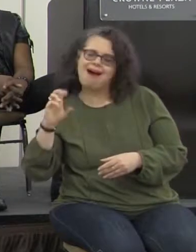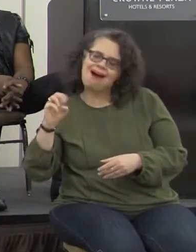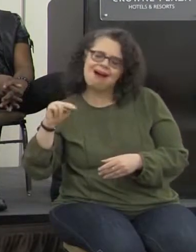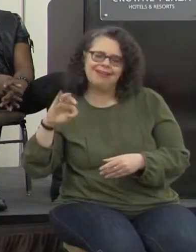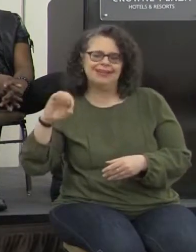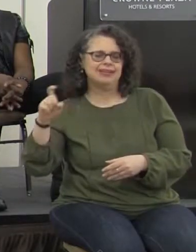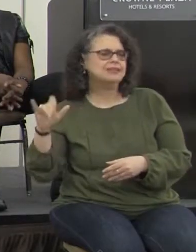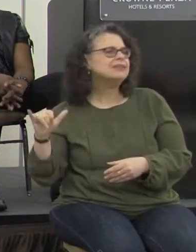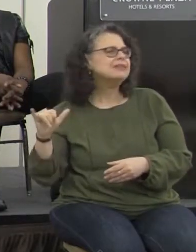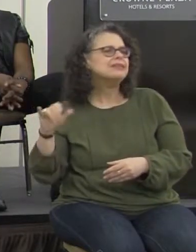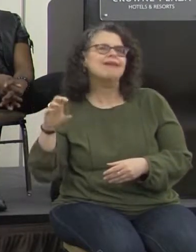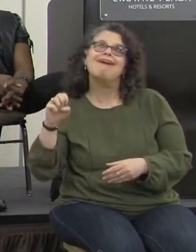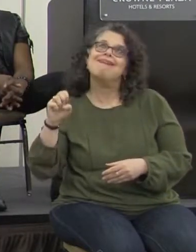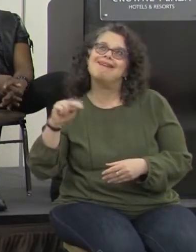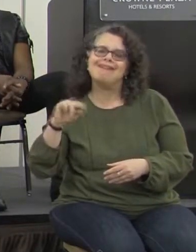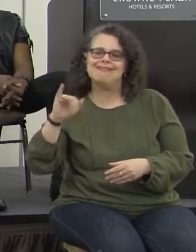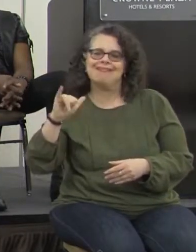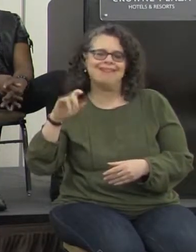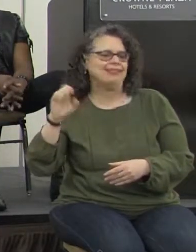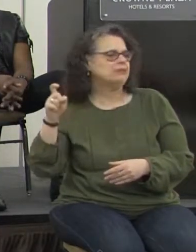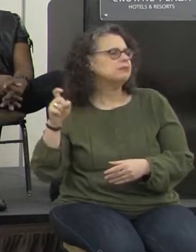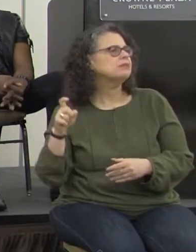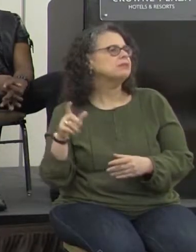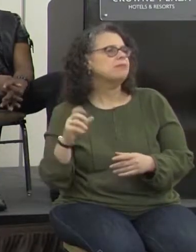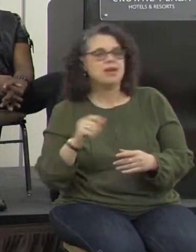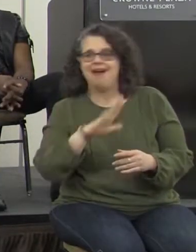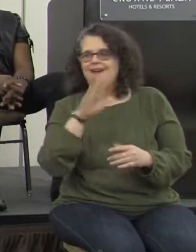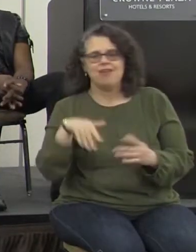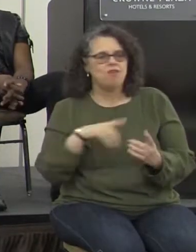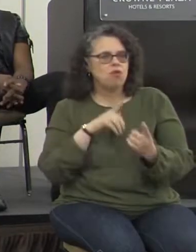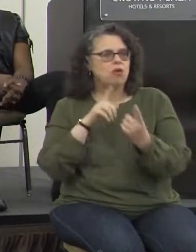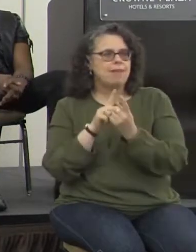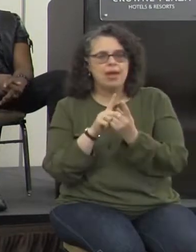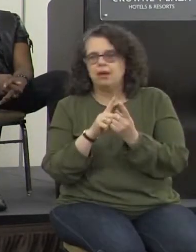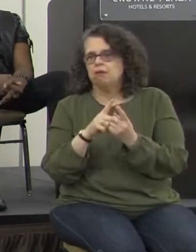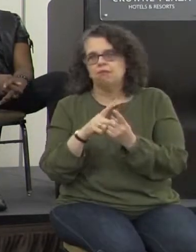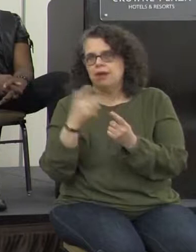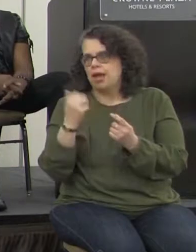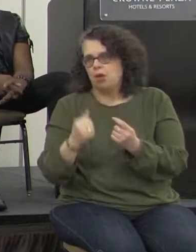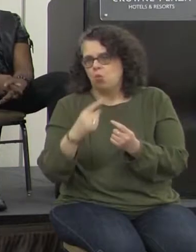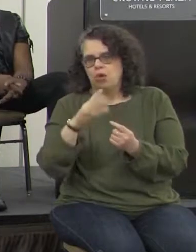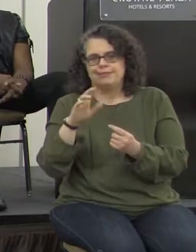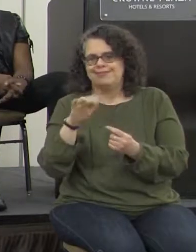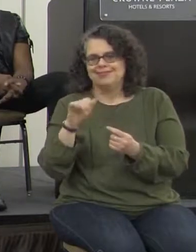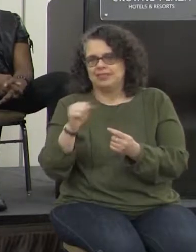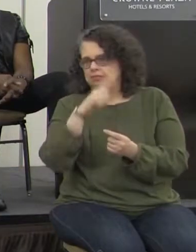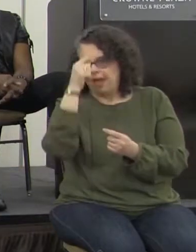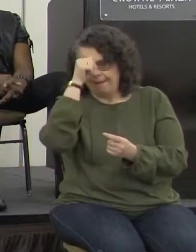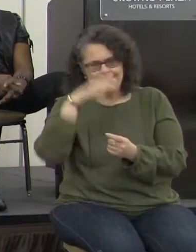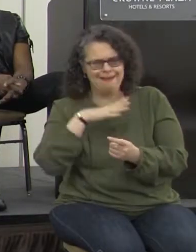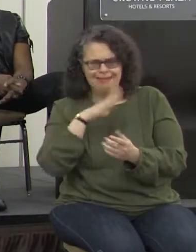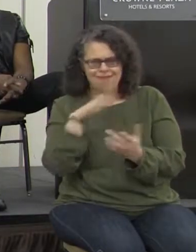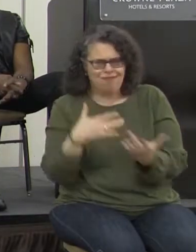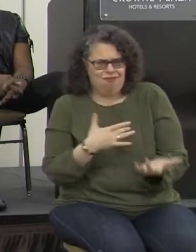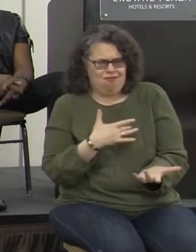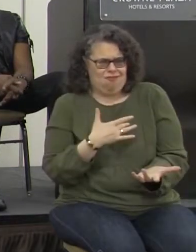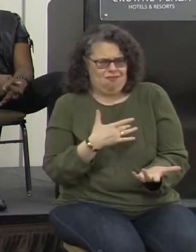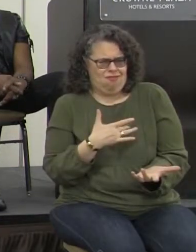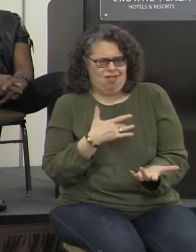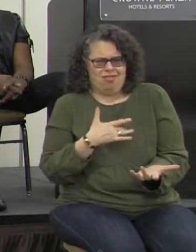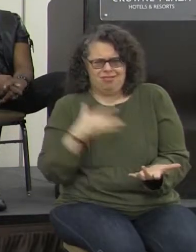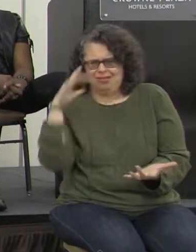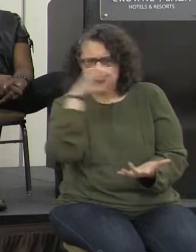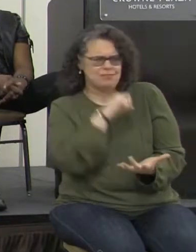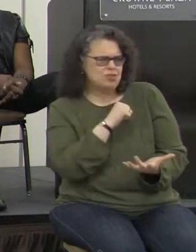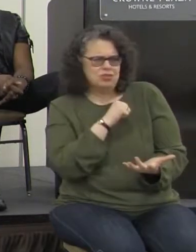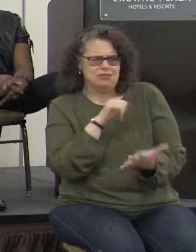met, and granted, cis like a male. So I just never got that assumption where you